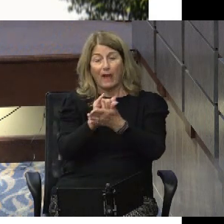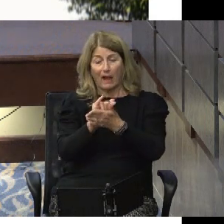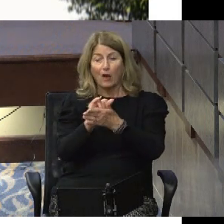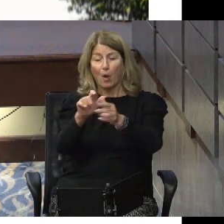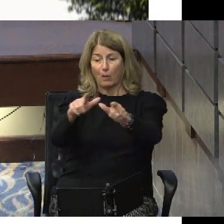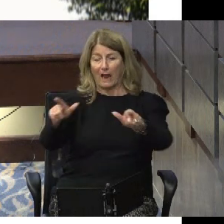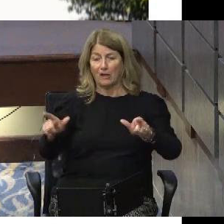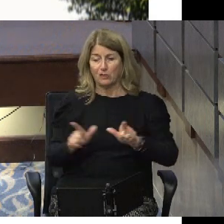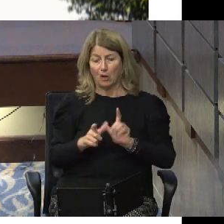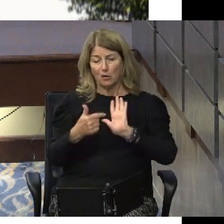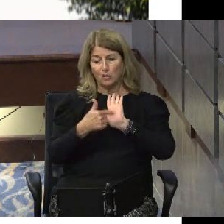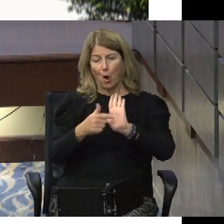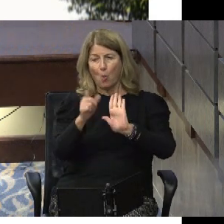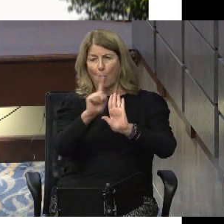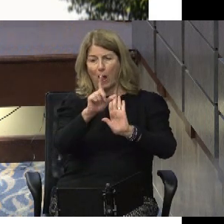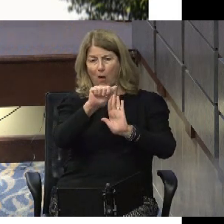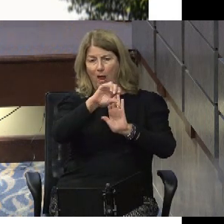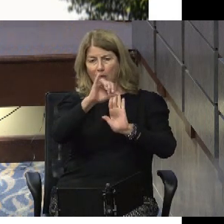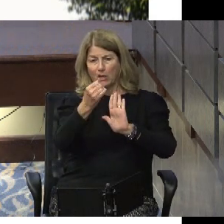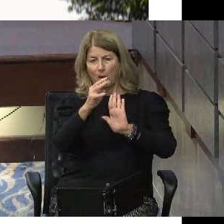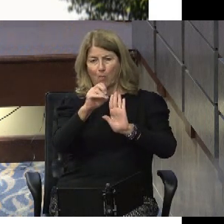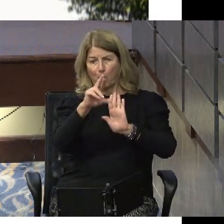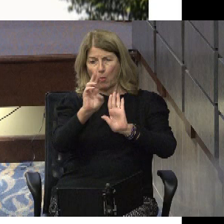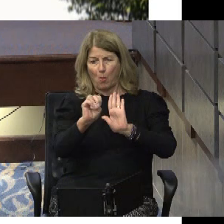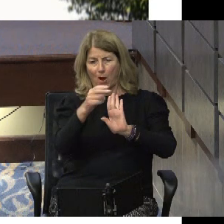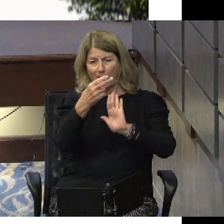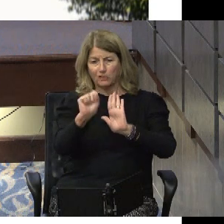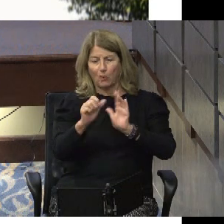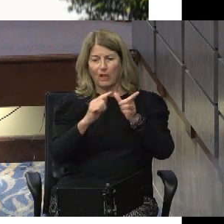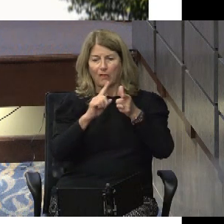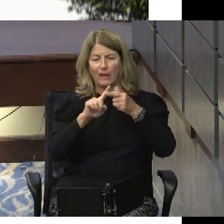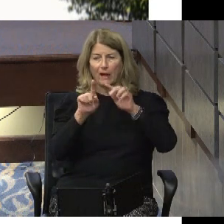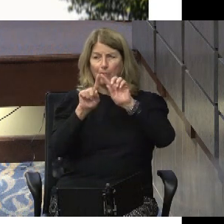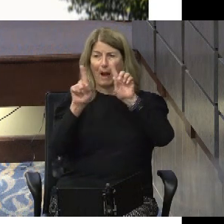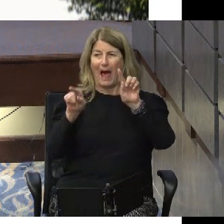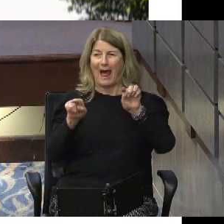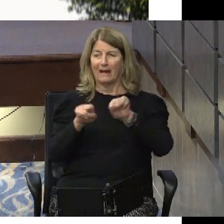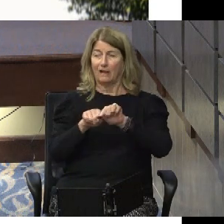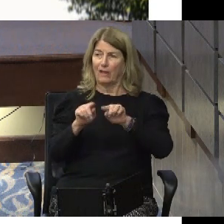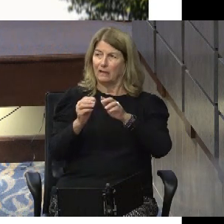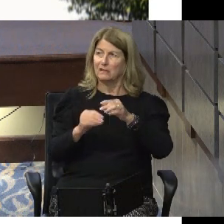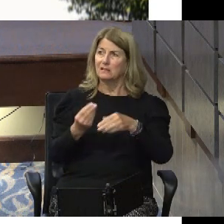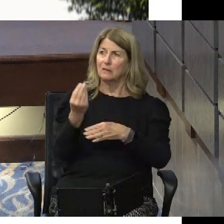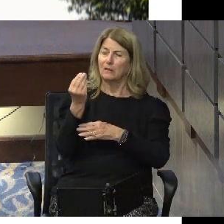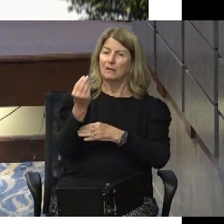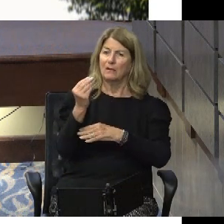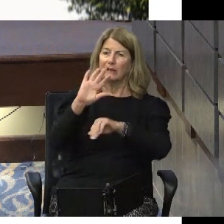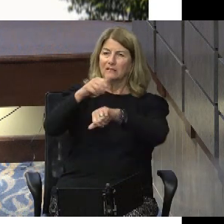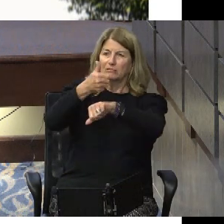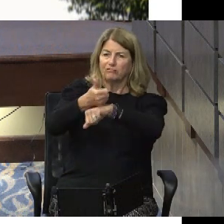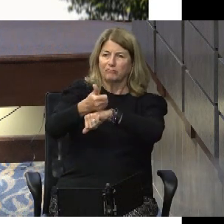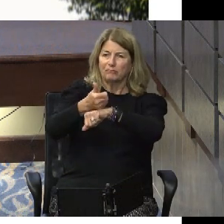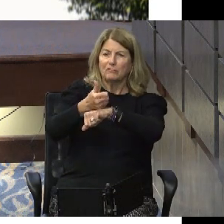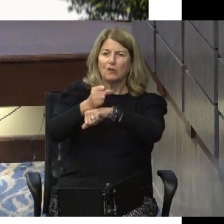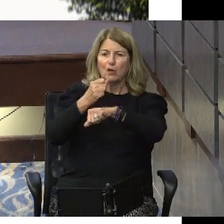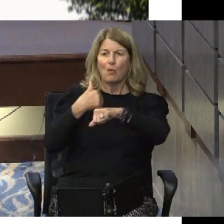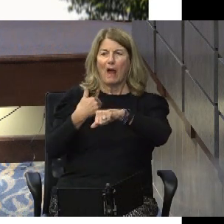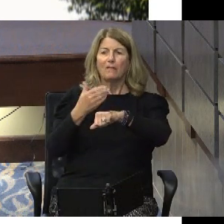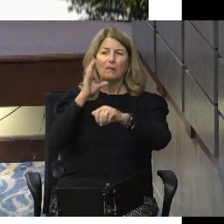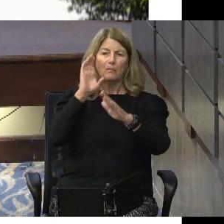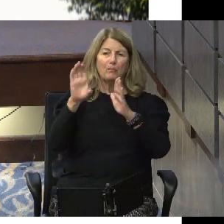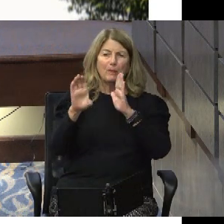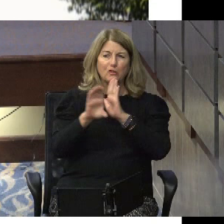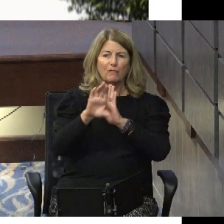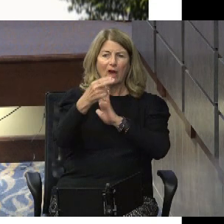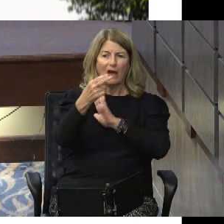where A.J. Moore High School is, and then an informative plaque that's raised up so that you have images of the high school, you have